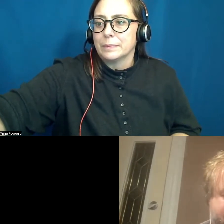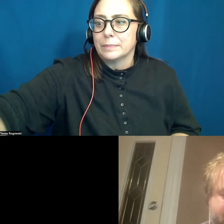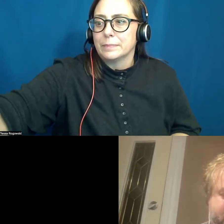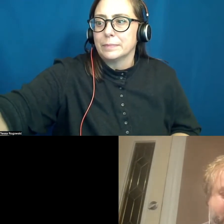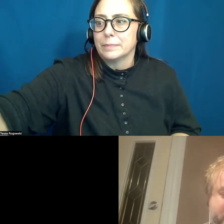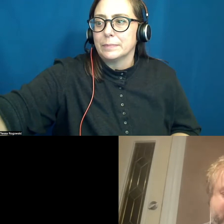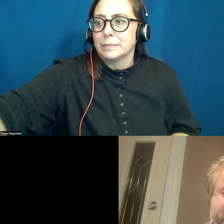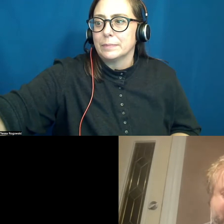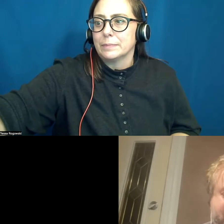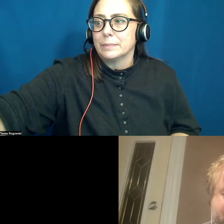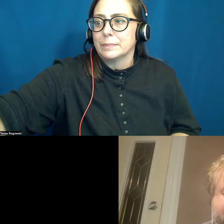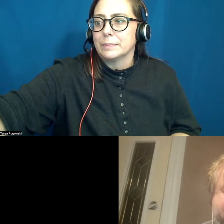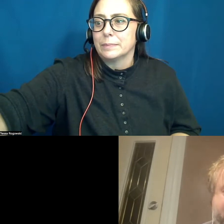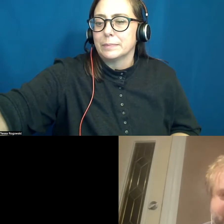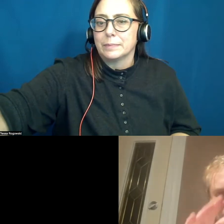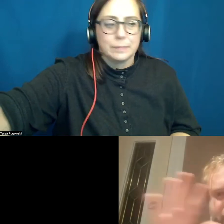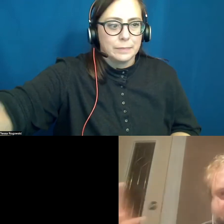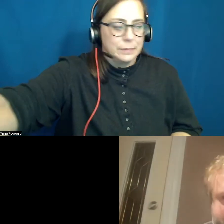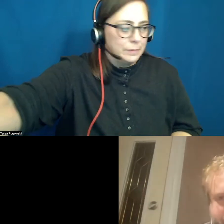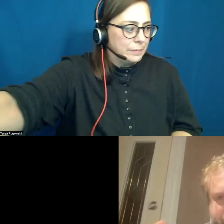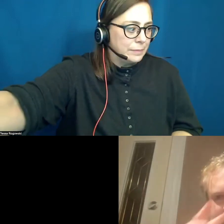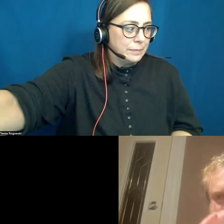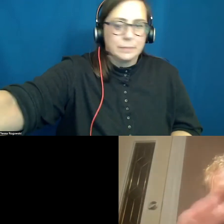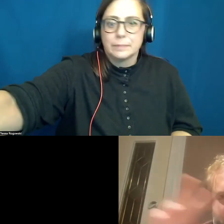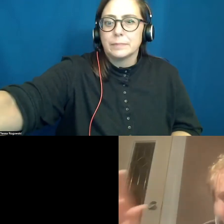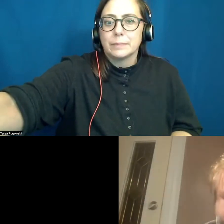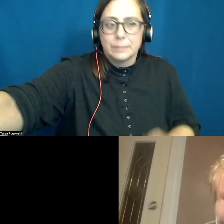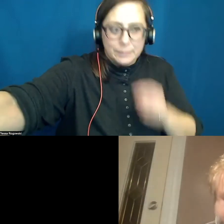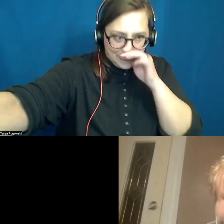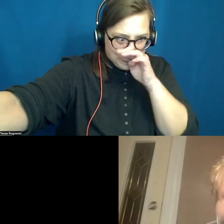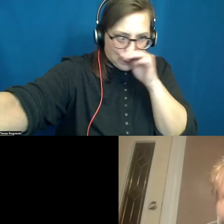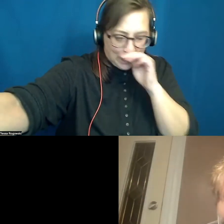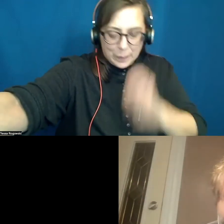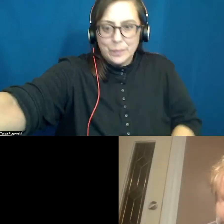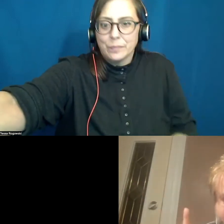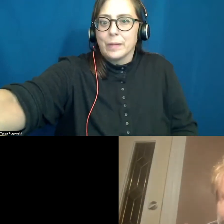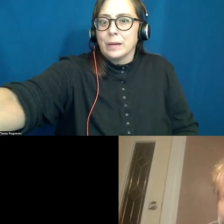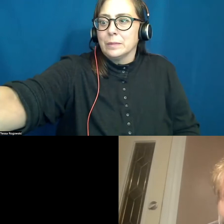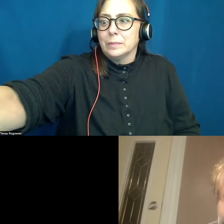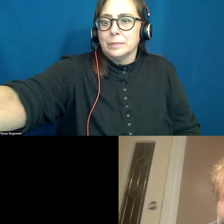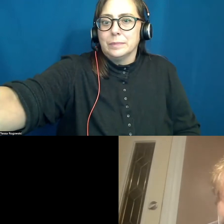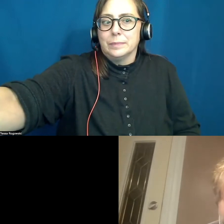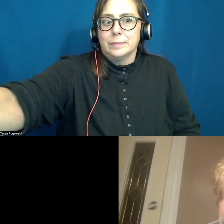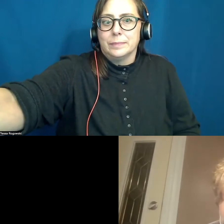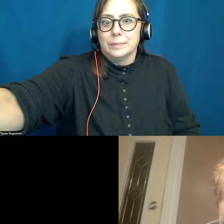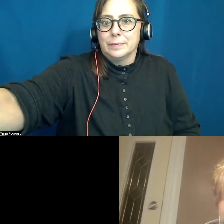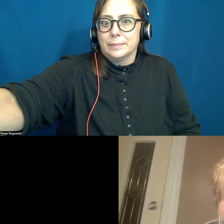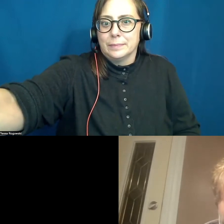read the poems, or the sort of one poem in 3 sections, short.